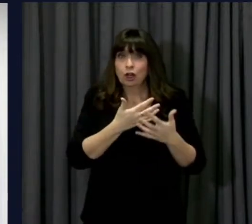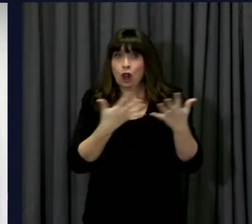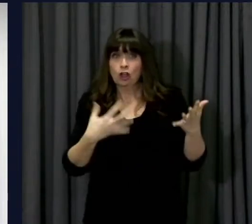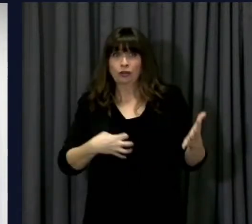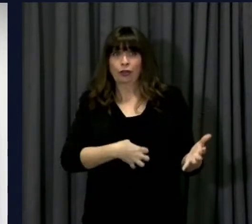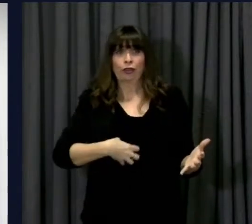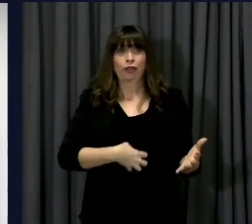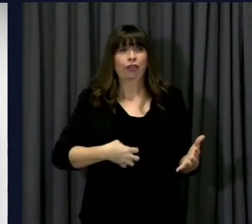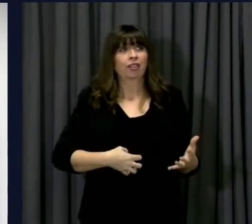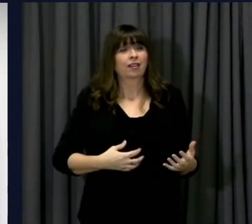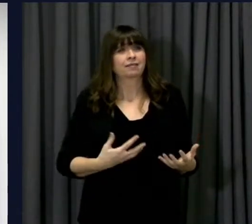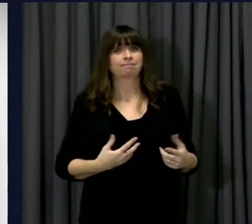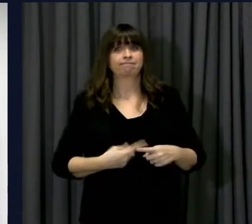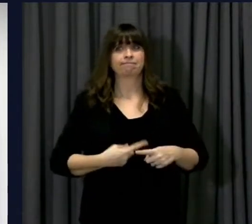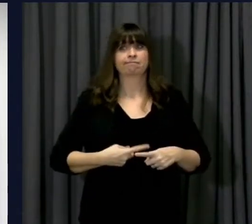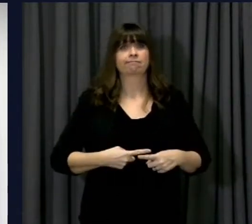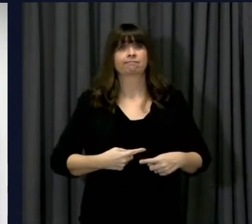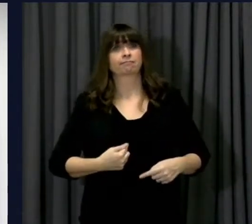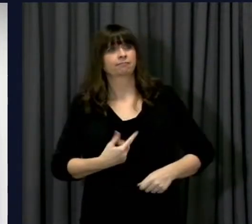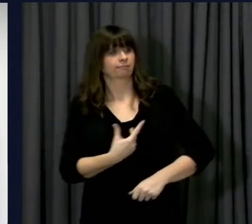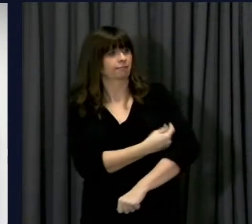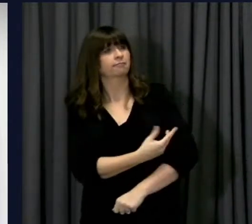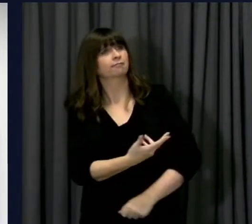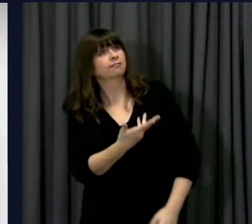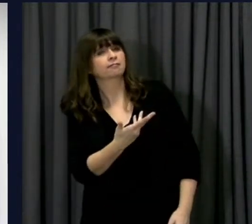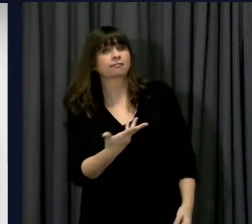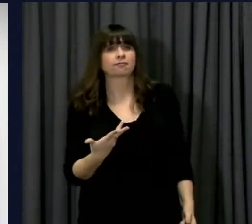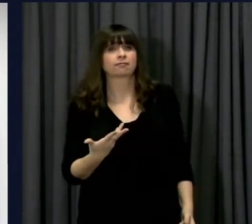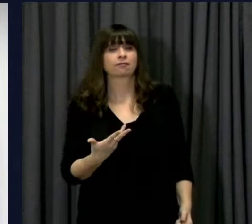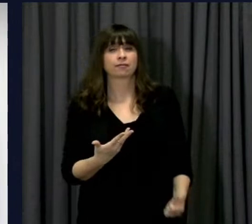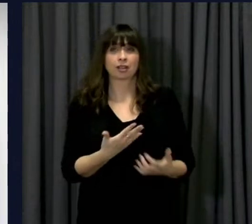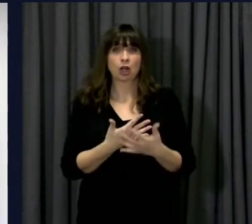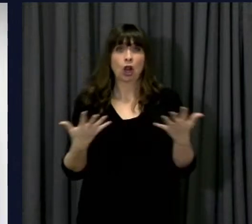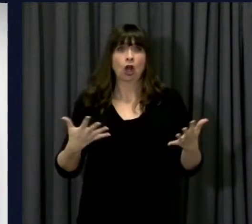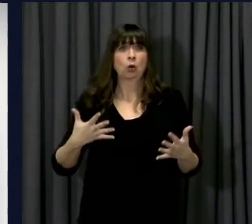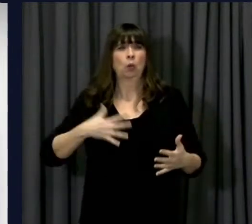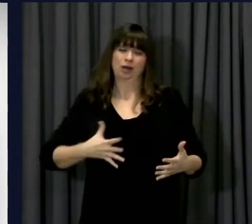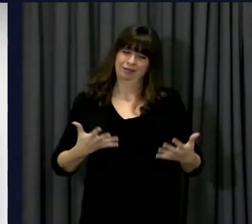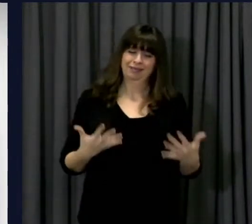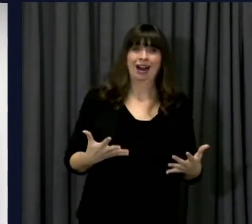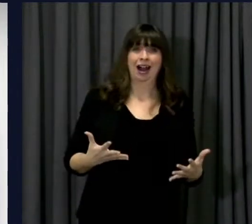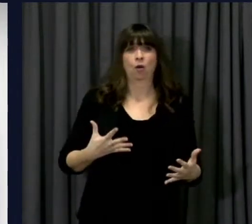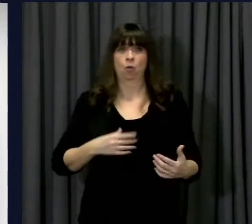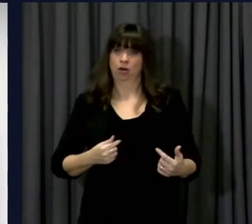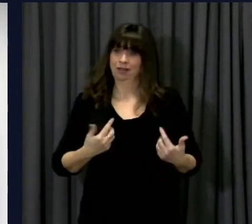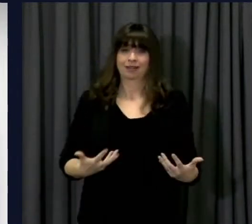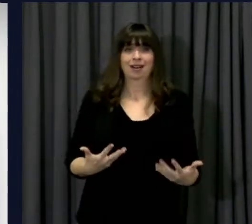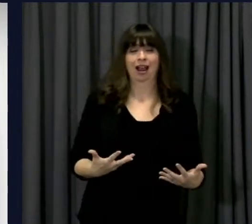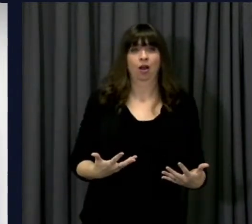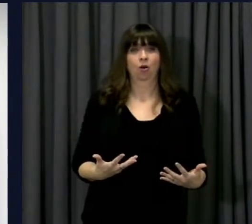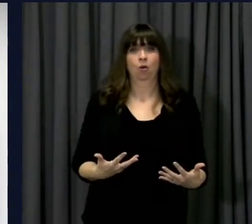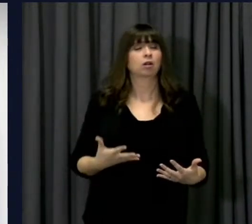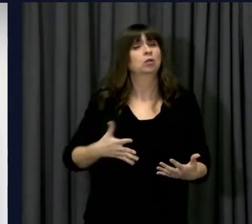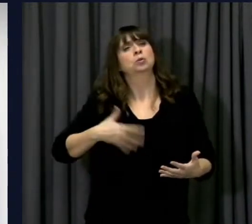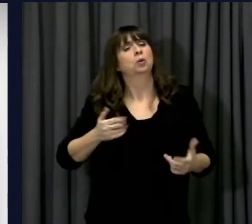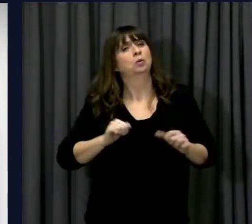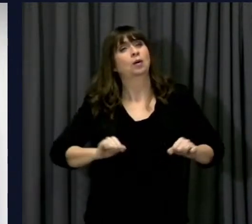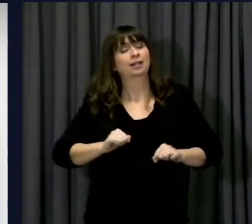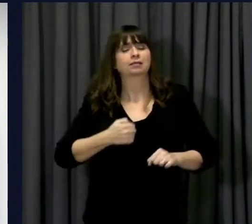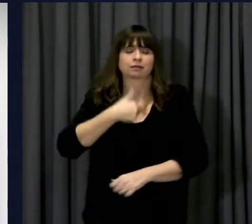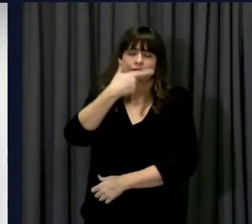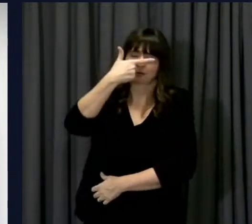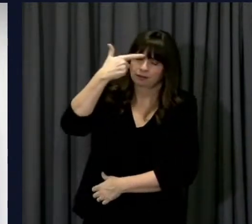anxious and nervous in waiting for a vaccine. Many people want to be earlier in the queue and not have to wait. I really